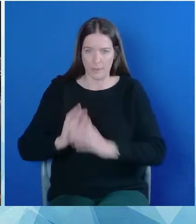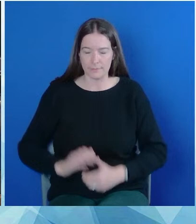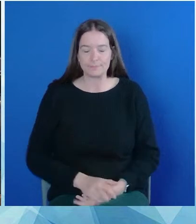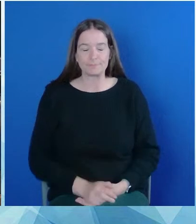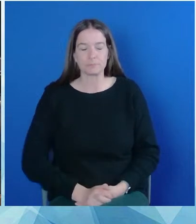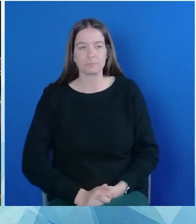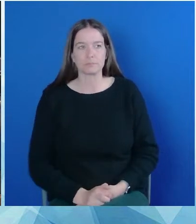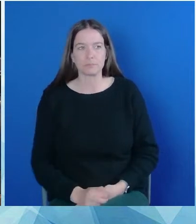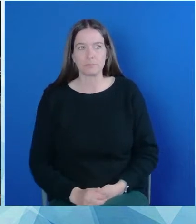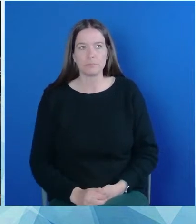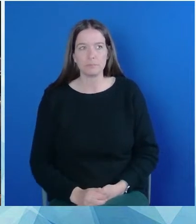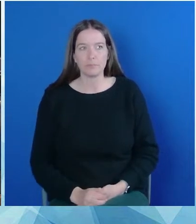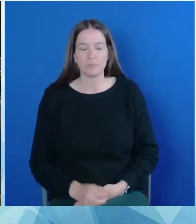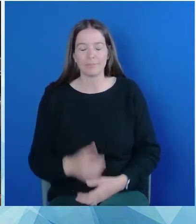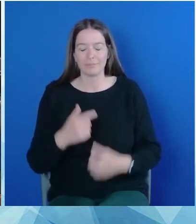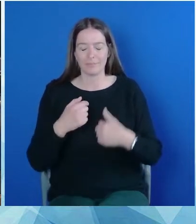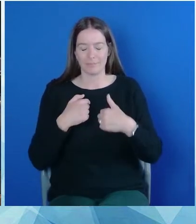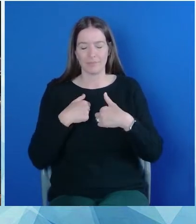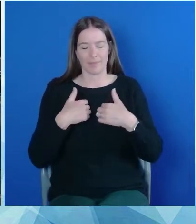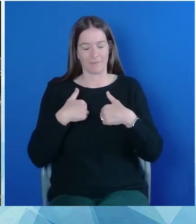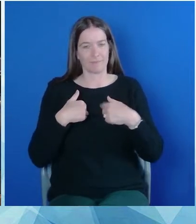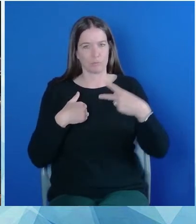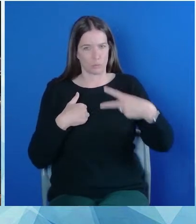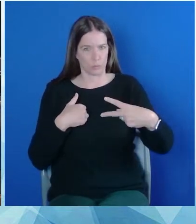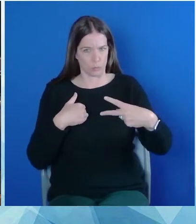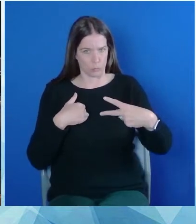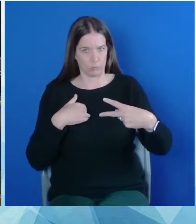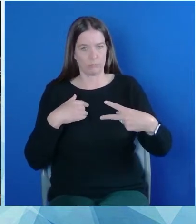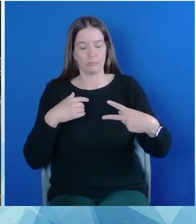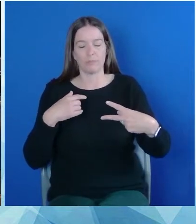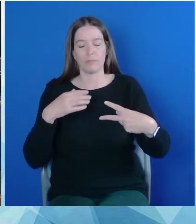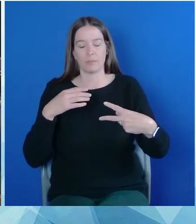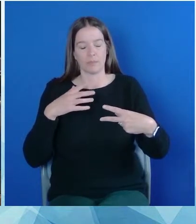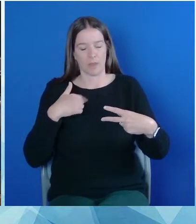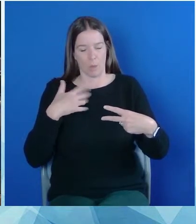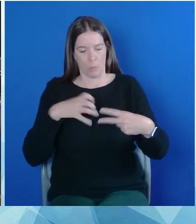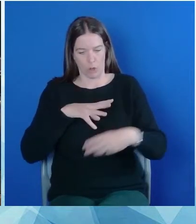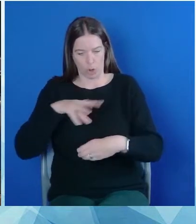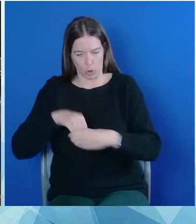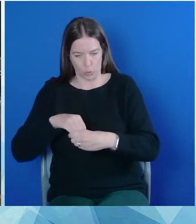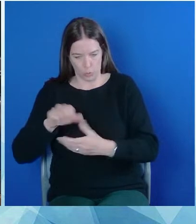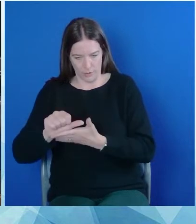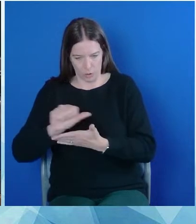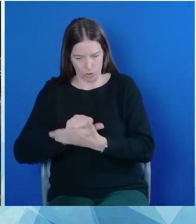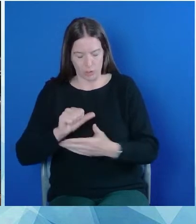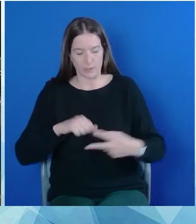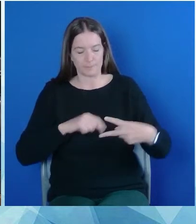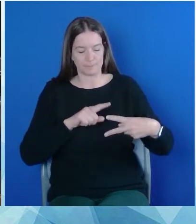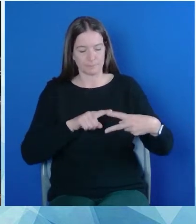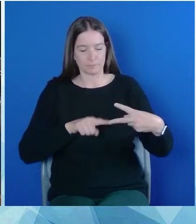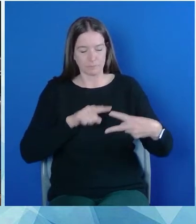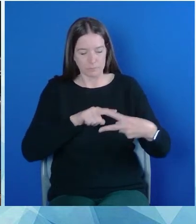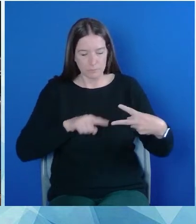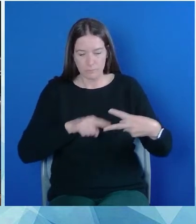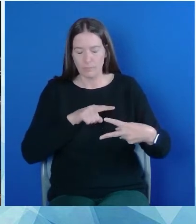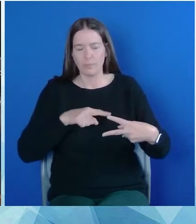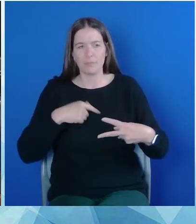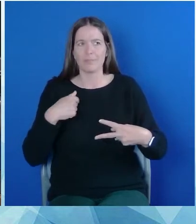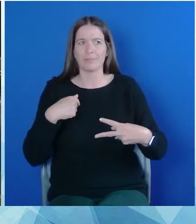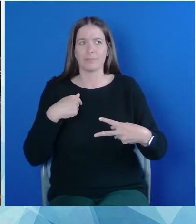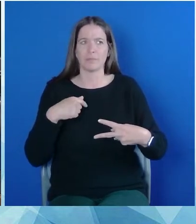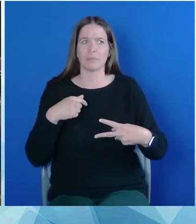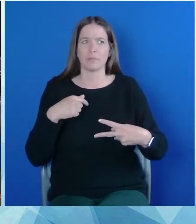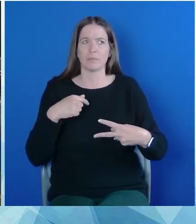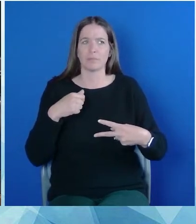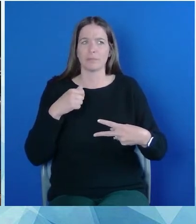I have two things specifically. I would like to, and I don't know if I need to have this, it wouldn't be